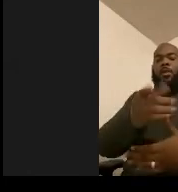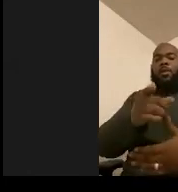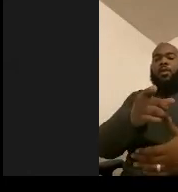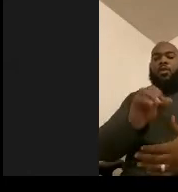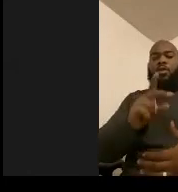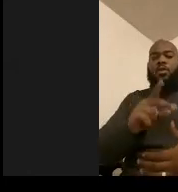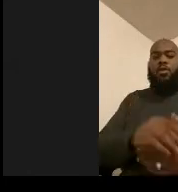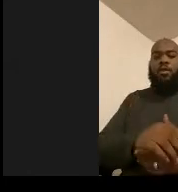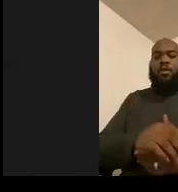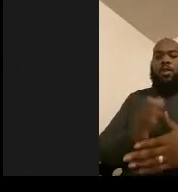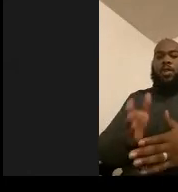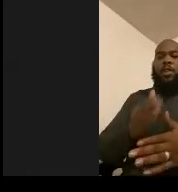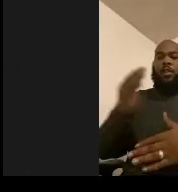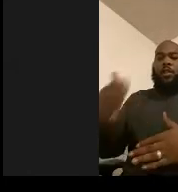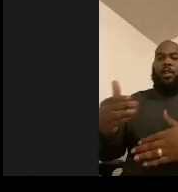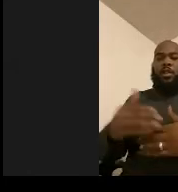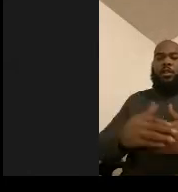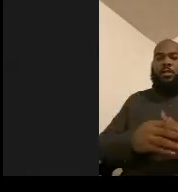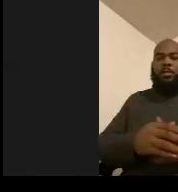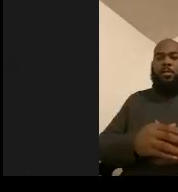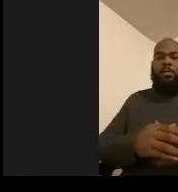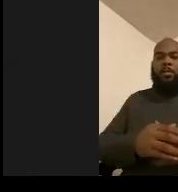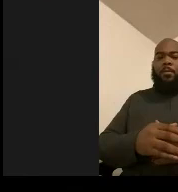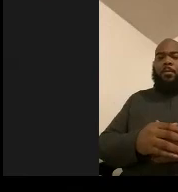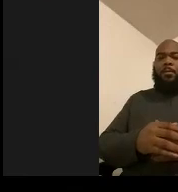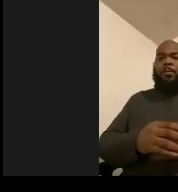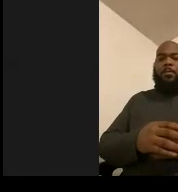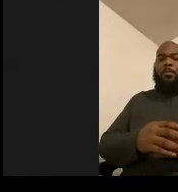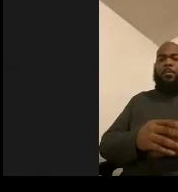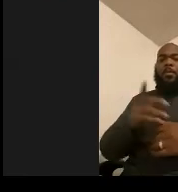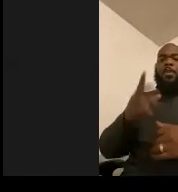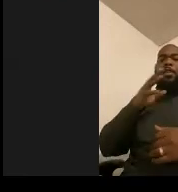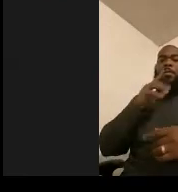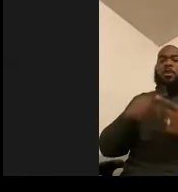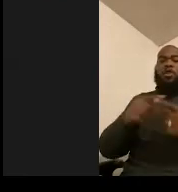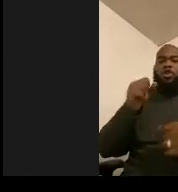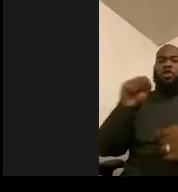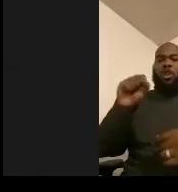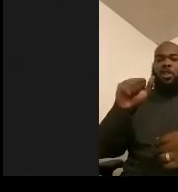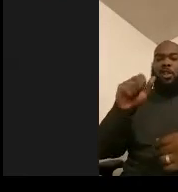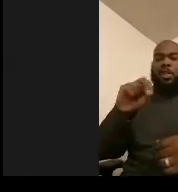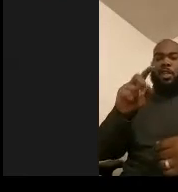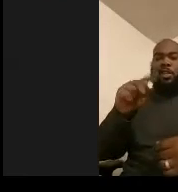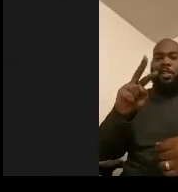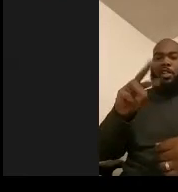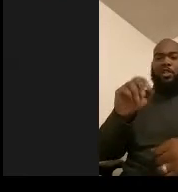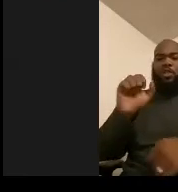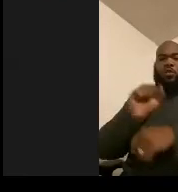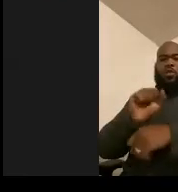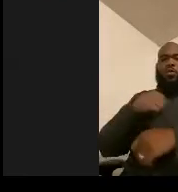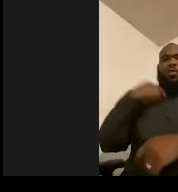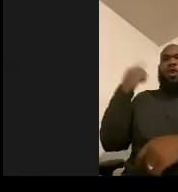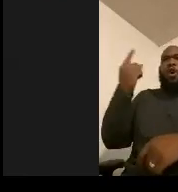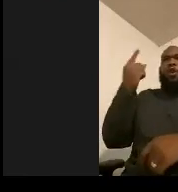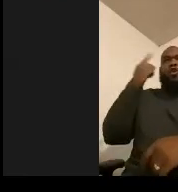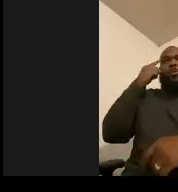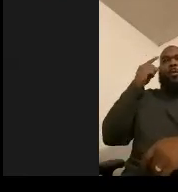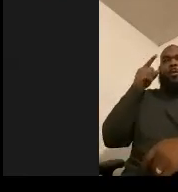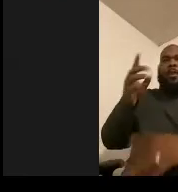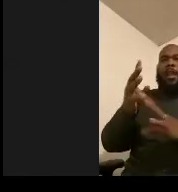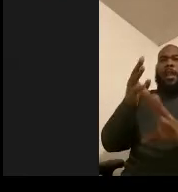The next one, please, yeah. So the speeches to the striking sanitation workers, we only remember the line about, I've been to the mountaintop